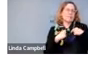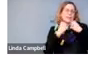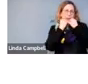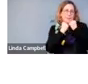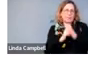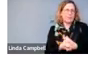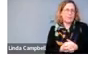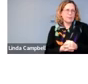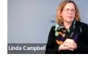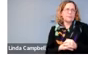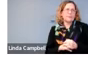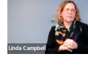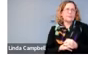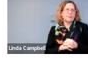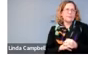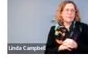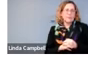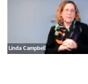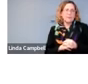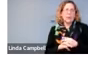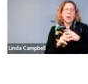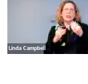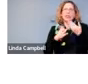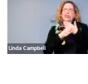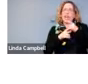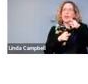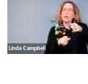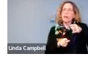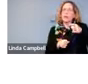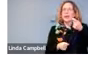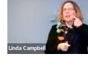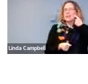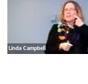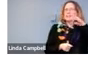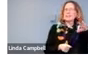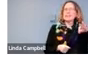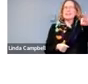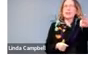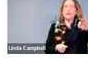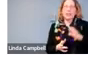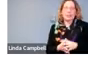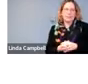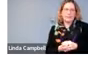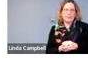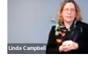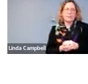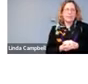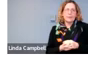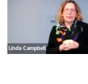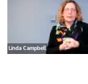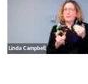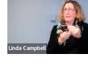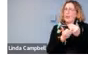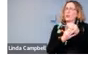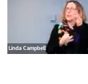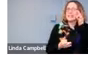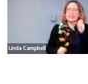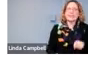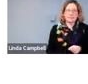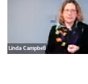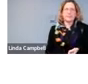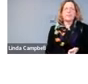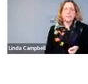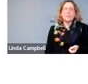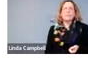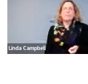So here's a case study about why we should care about invasive species in freshwater. And so this is a recent discovery that I'd like to share with